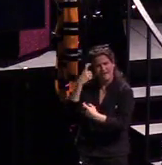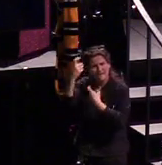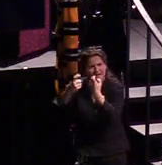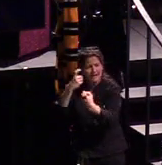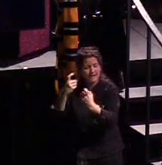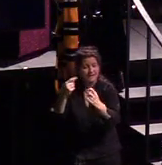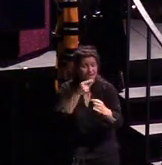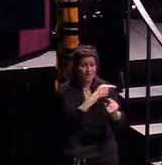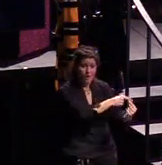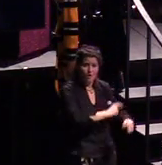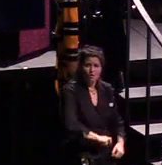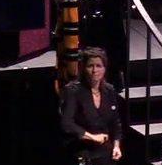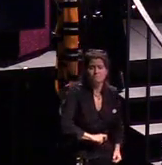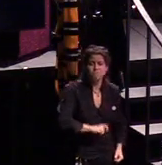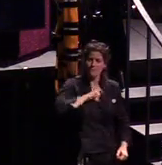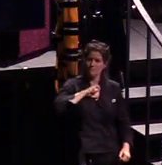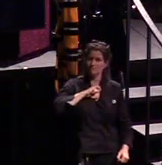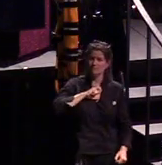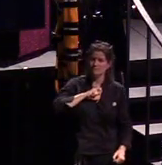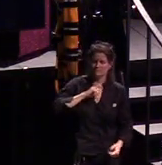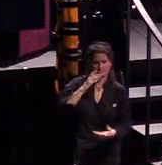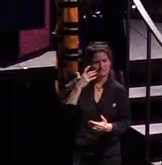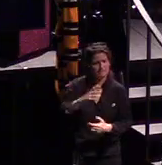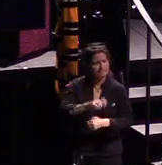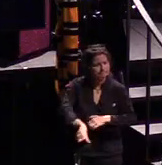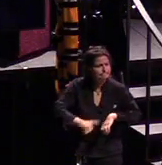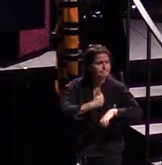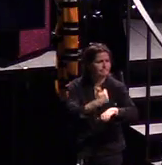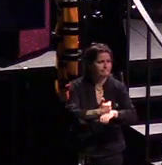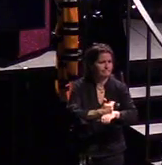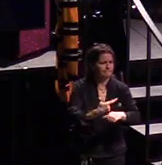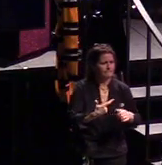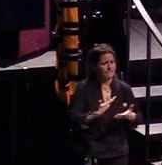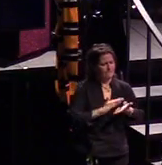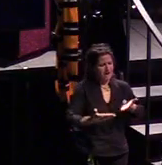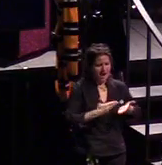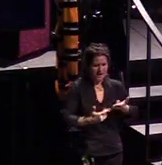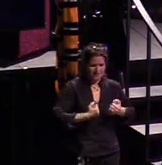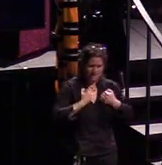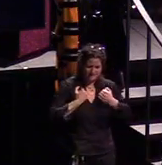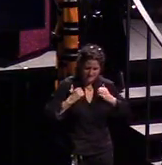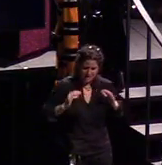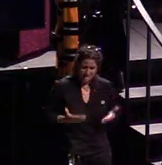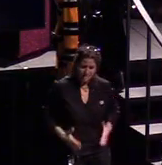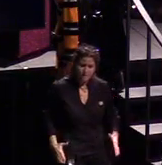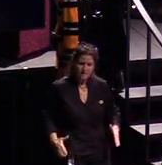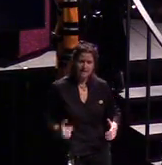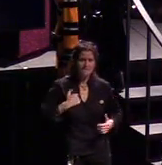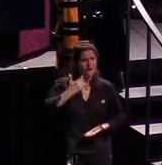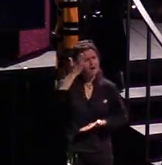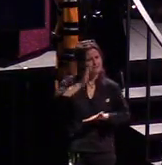raised my confidence and it's been instrumental in defining how I've come to think of my body my